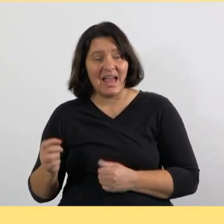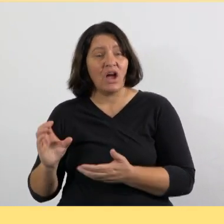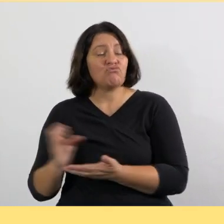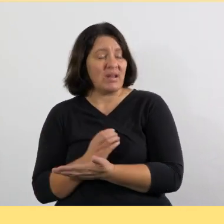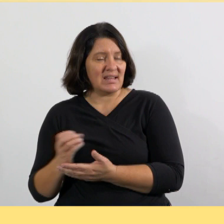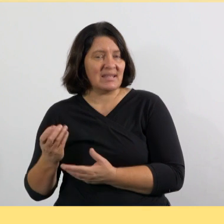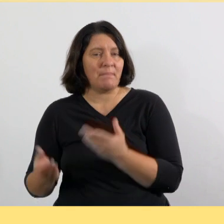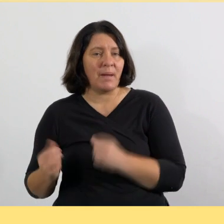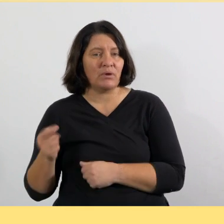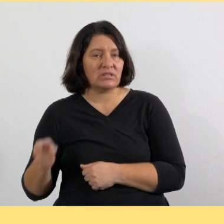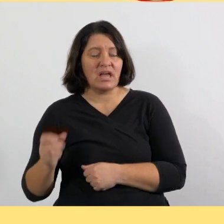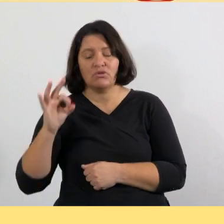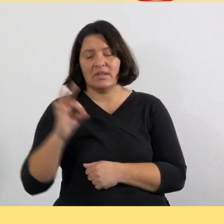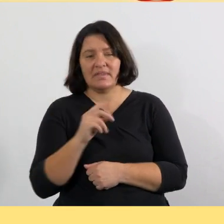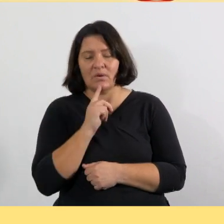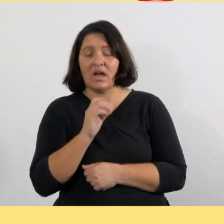credit amount,